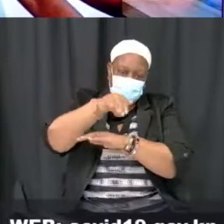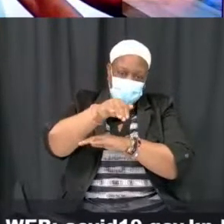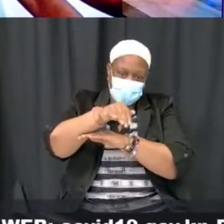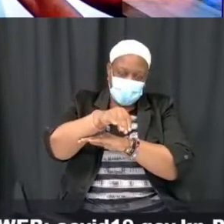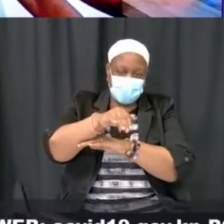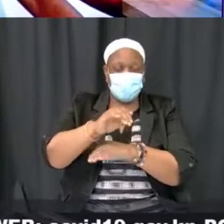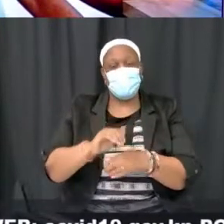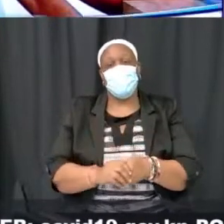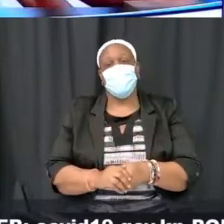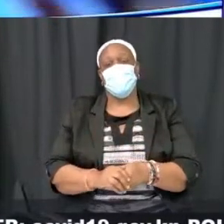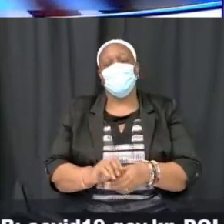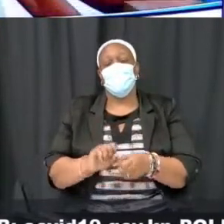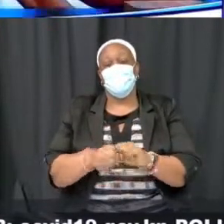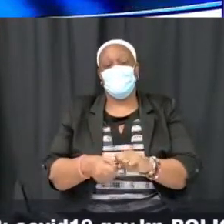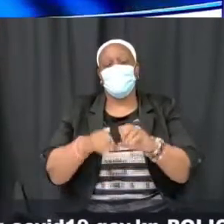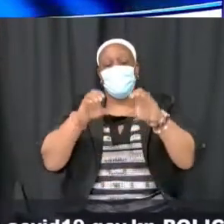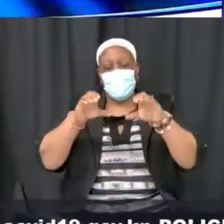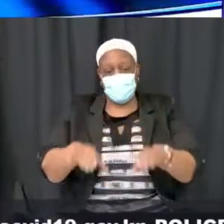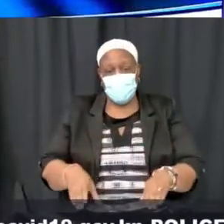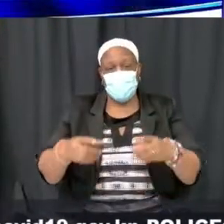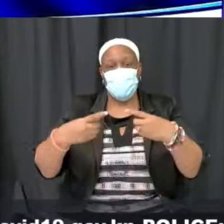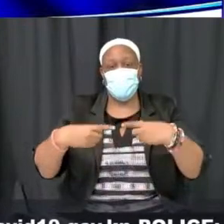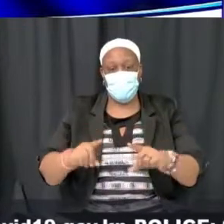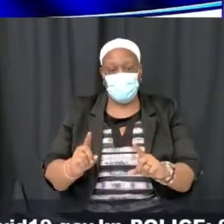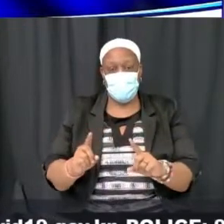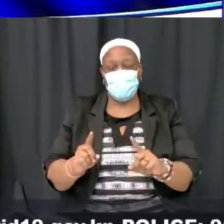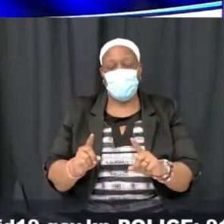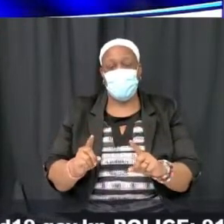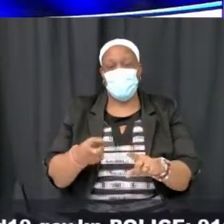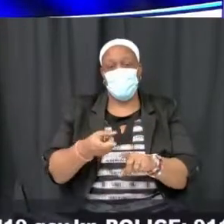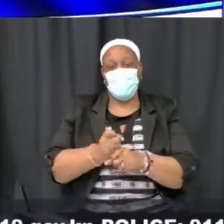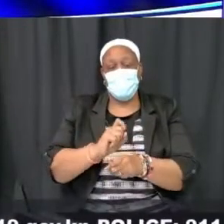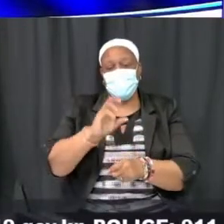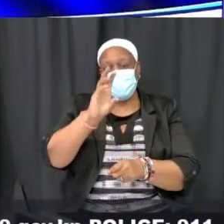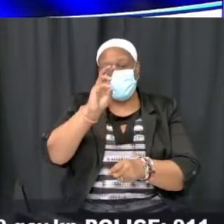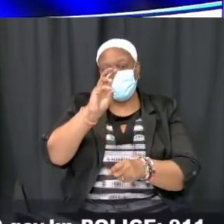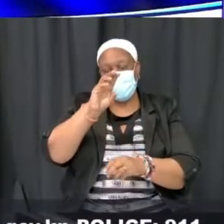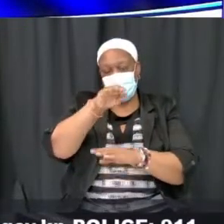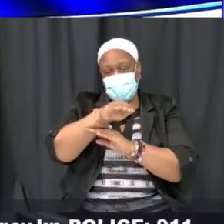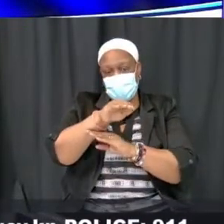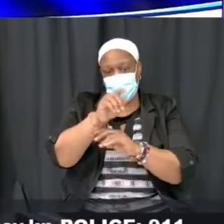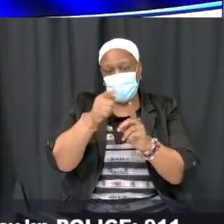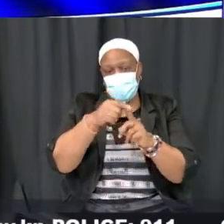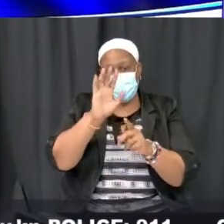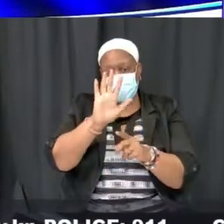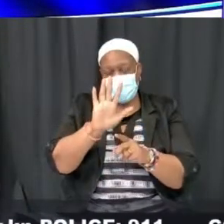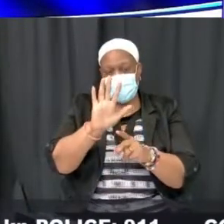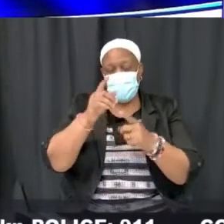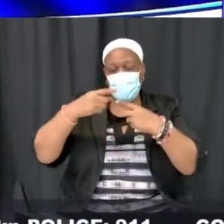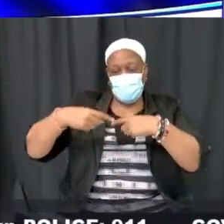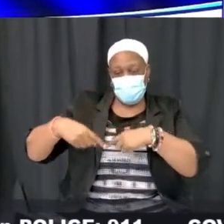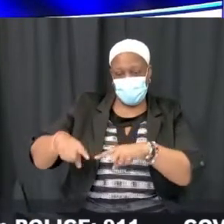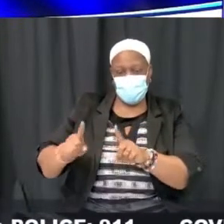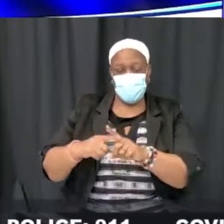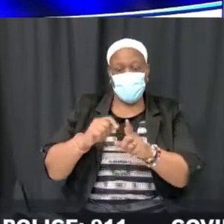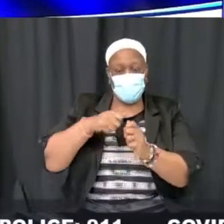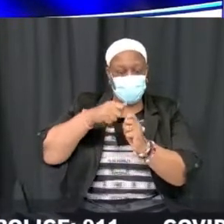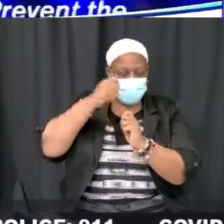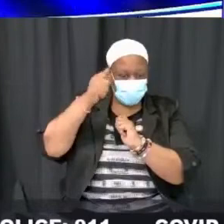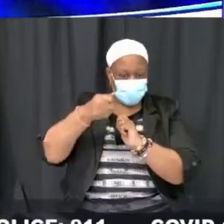of 6 p.m. and 5 a.m. It is required that all fishers notify the Department